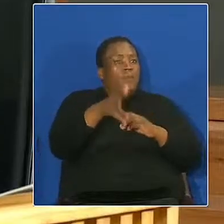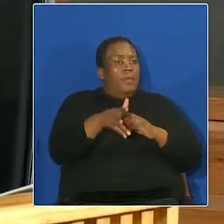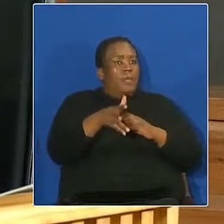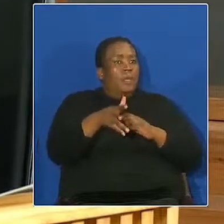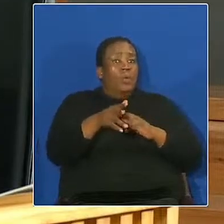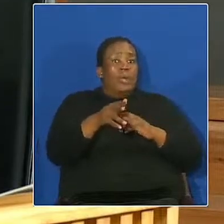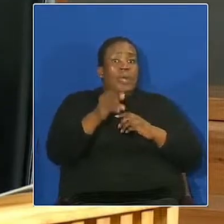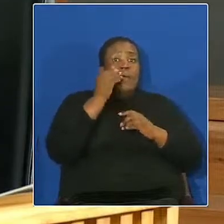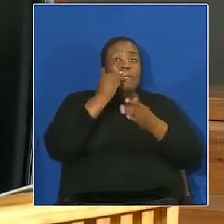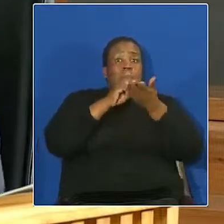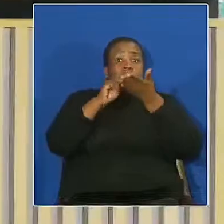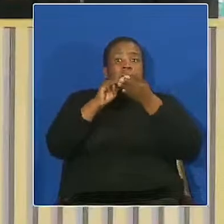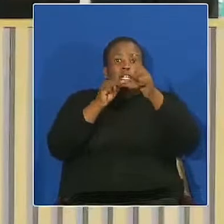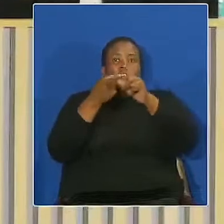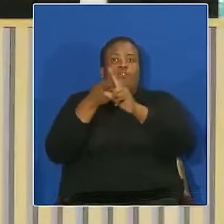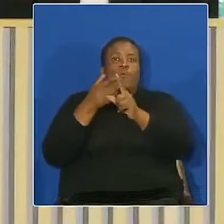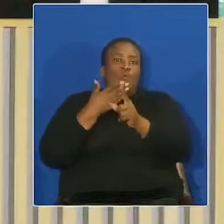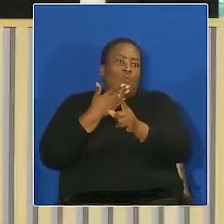from.